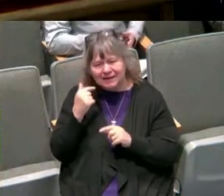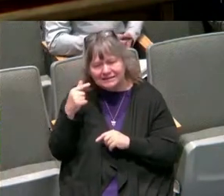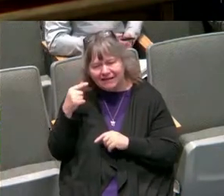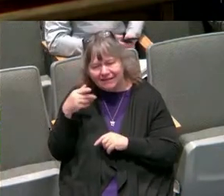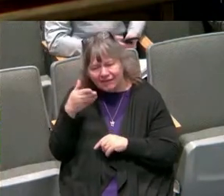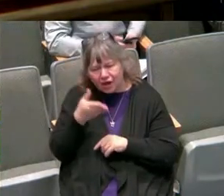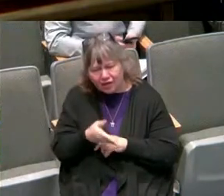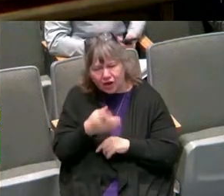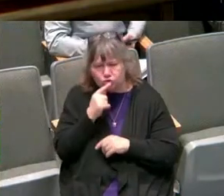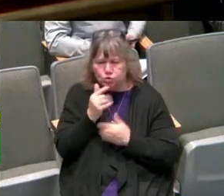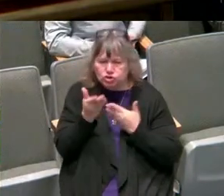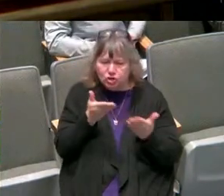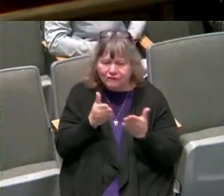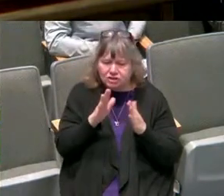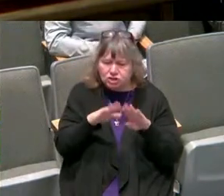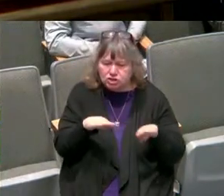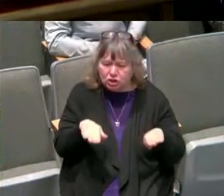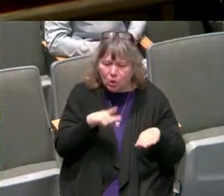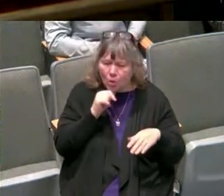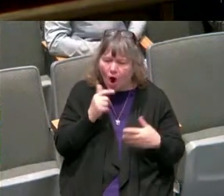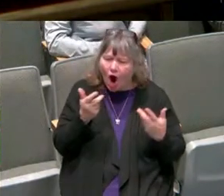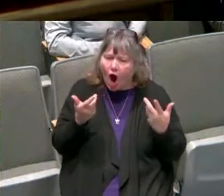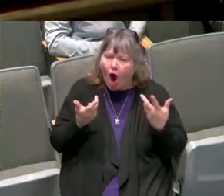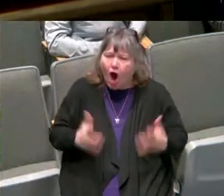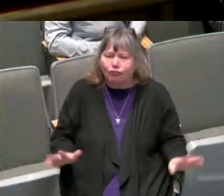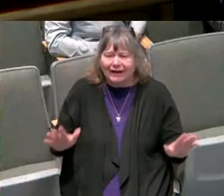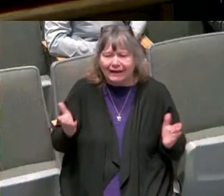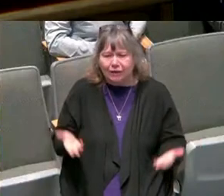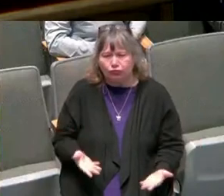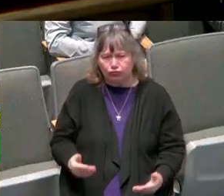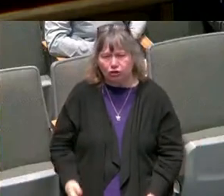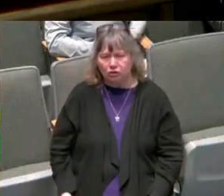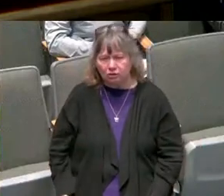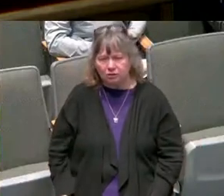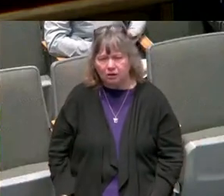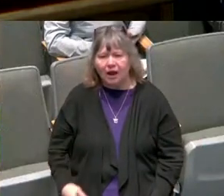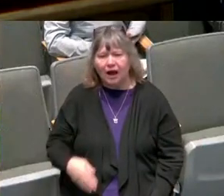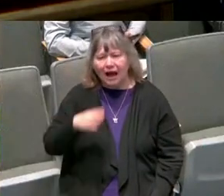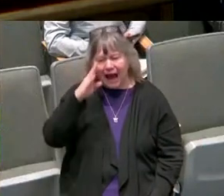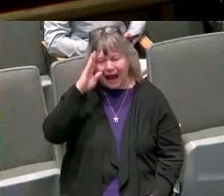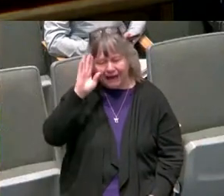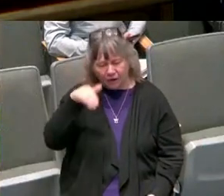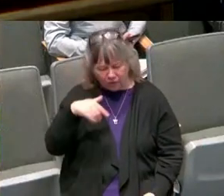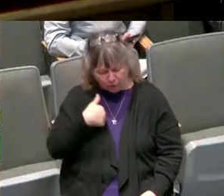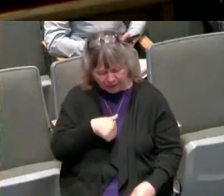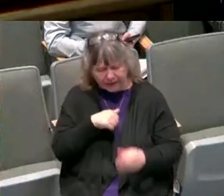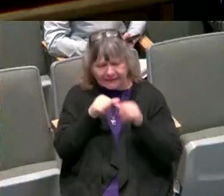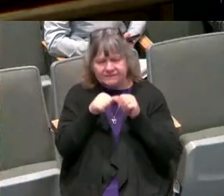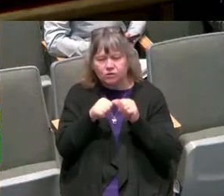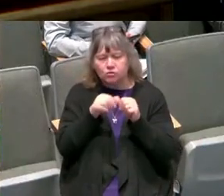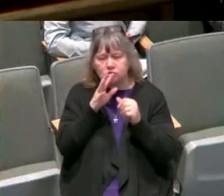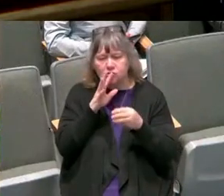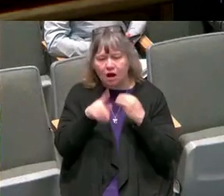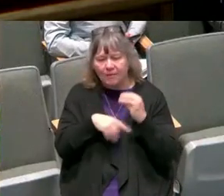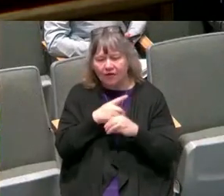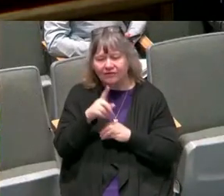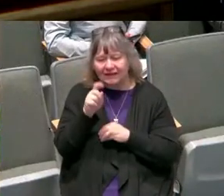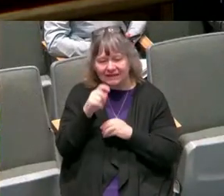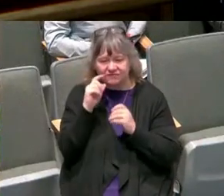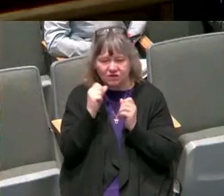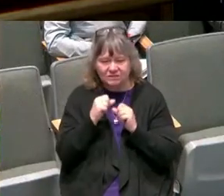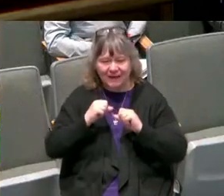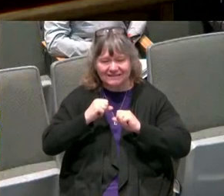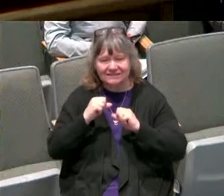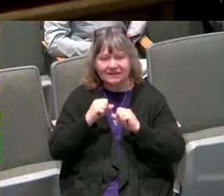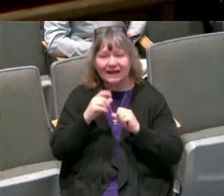there to service the children who are all ready here I know that we continue to talk about the needs for space